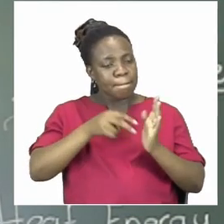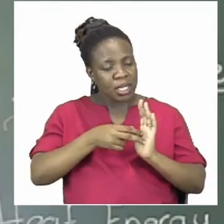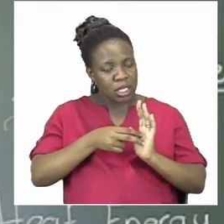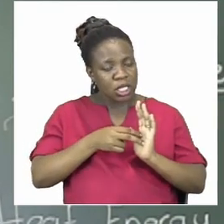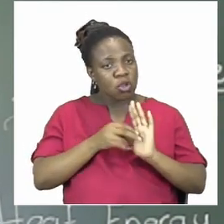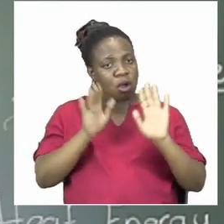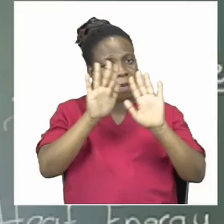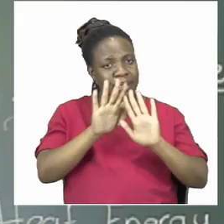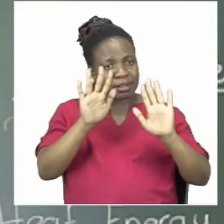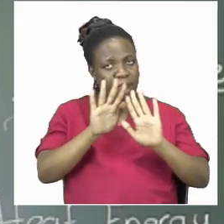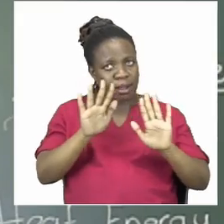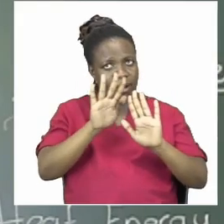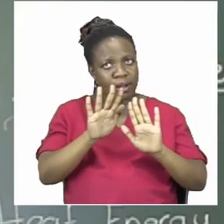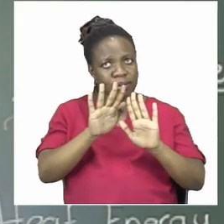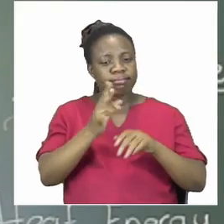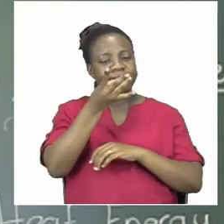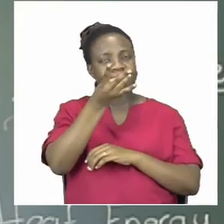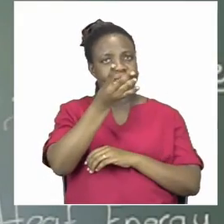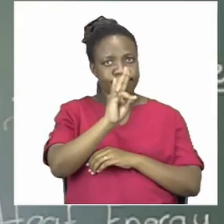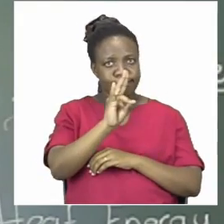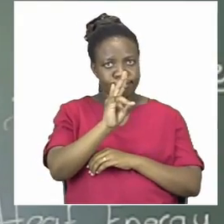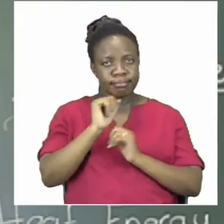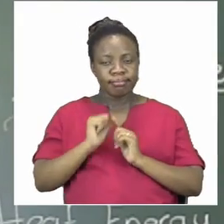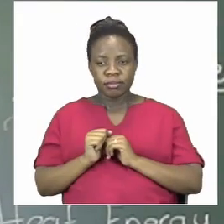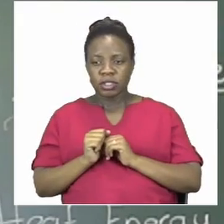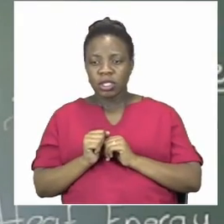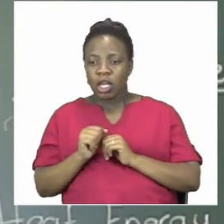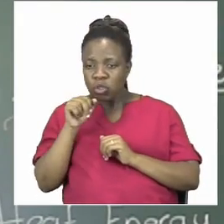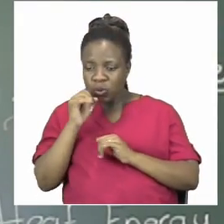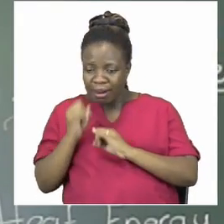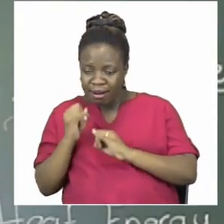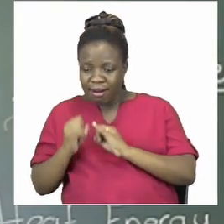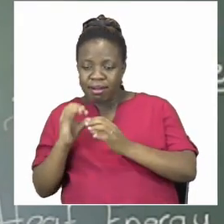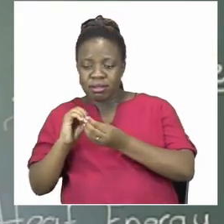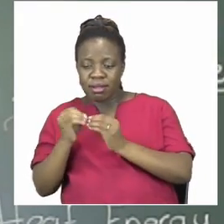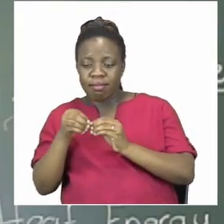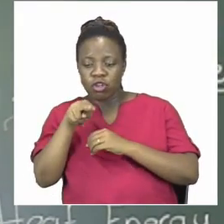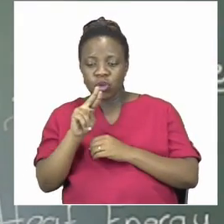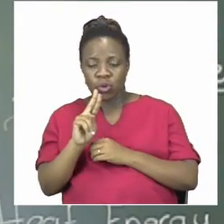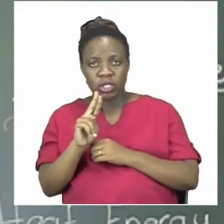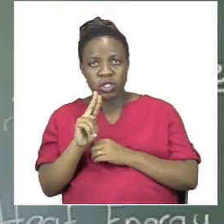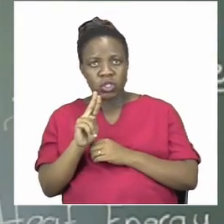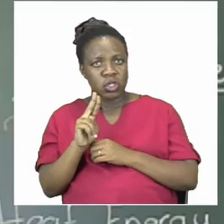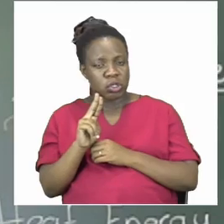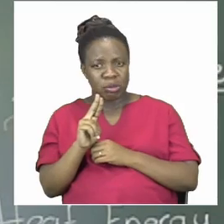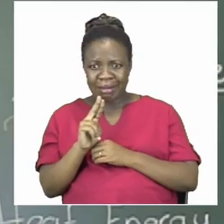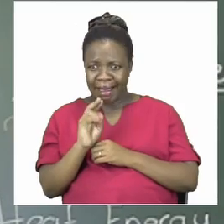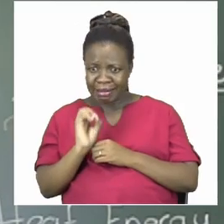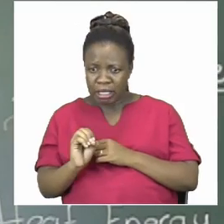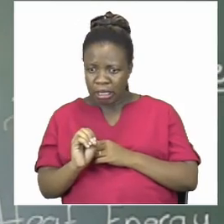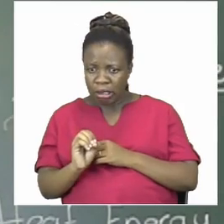number 70 for the tens. Now for the units, it has a 0. So there's nothing to